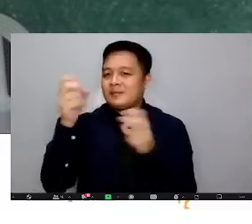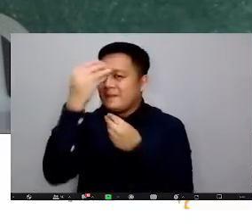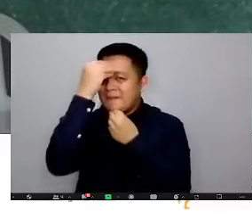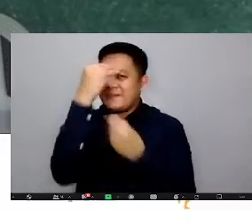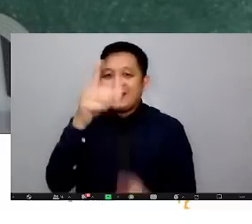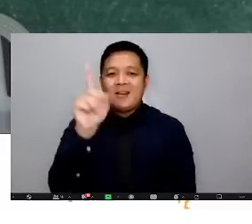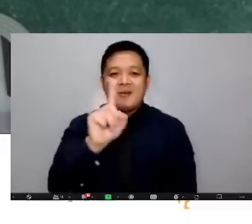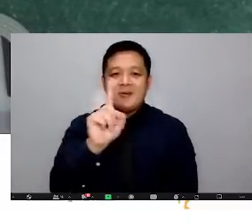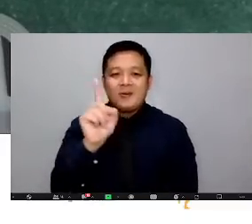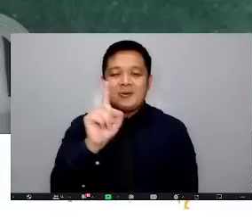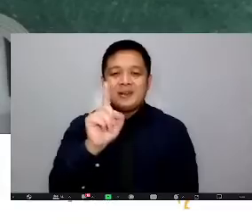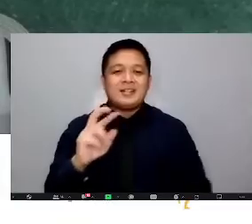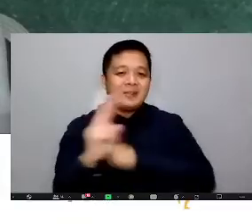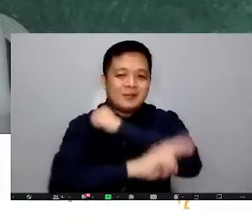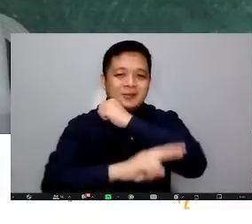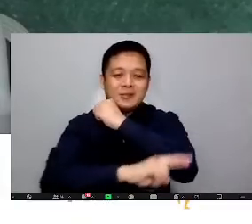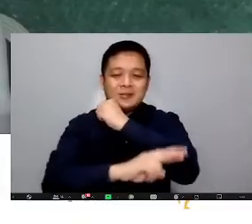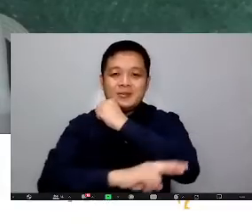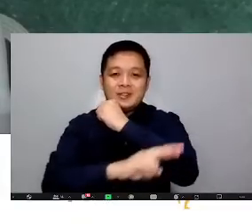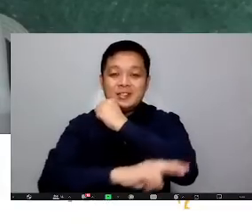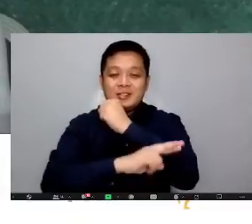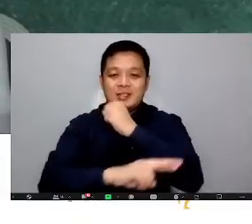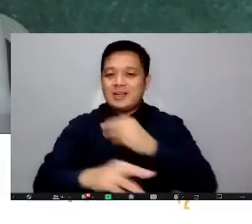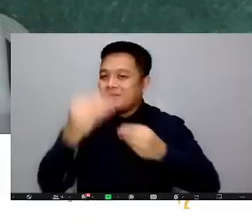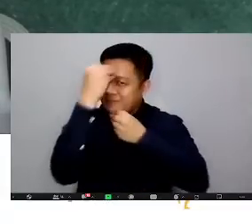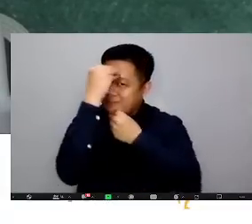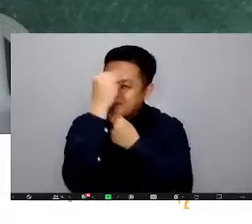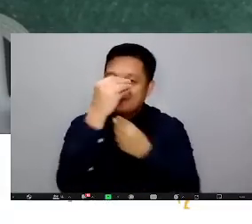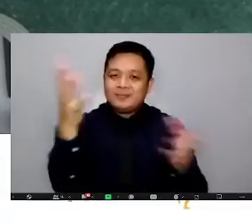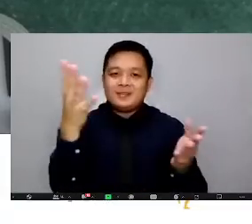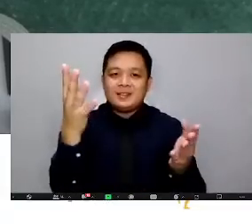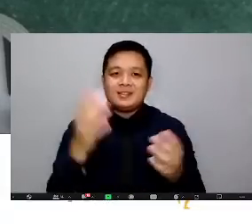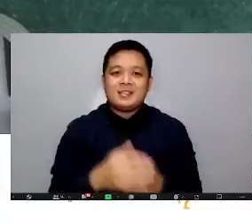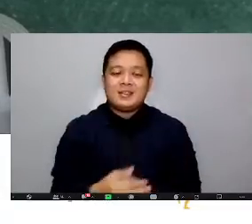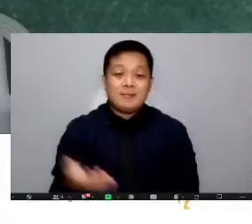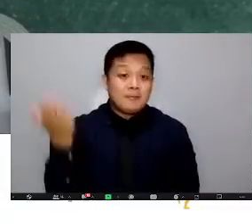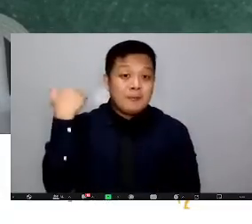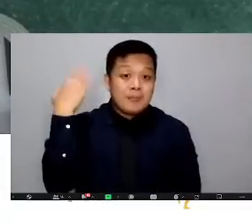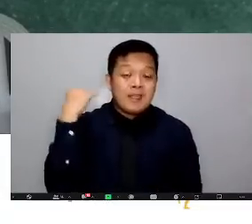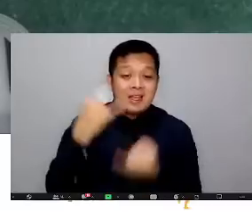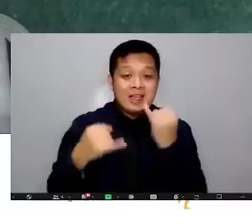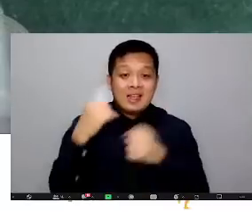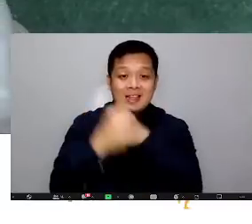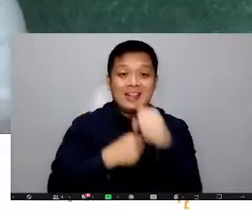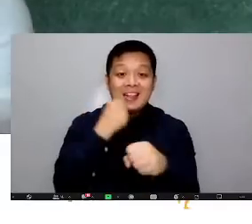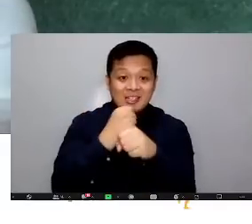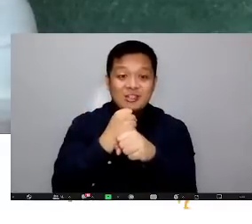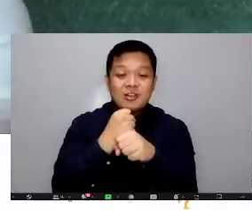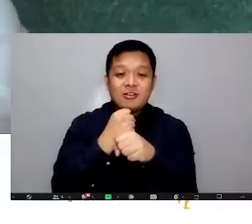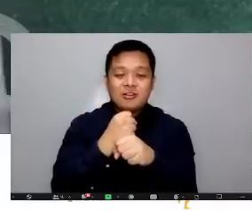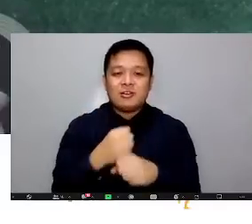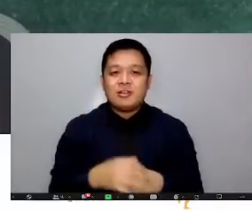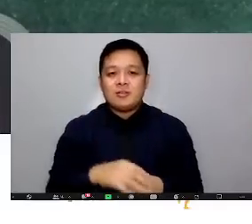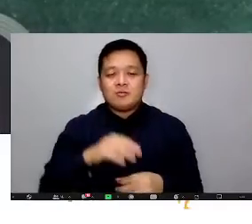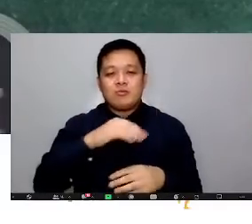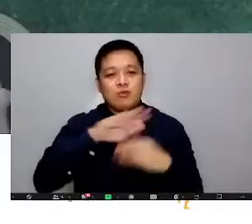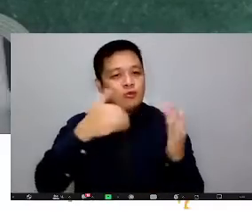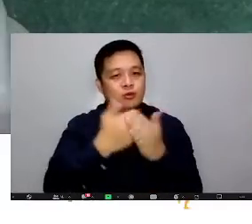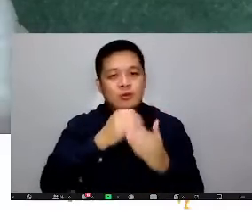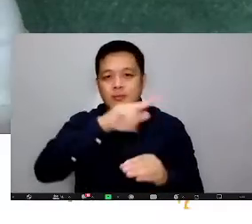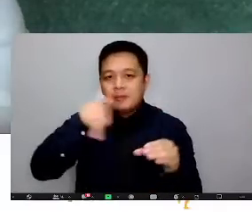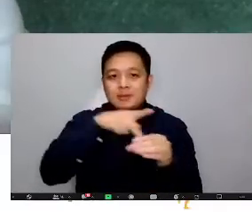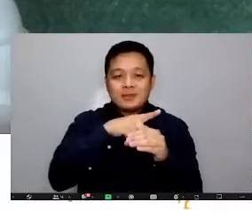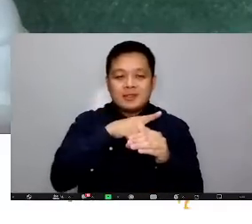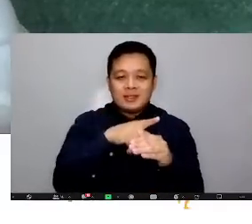our finalists. Despite holding the NSTF virtually just like last year, nothing can stop our participants in doing